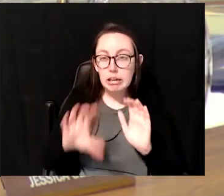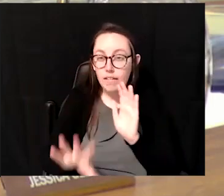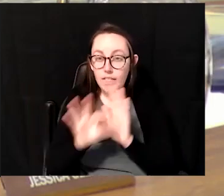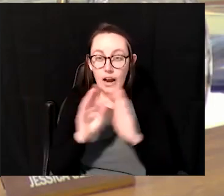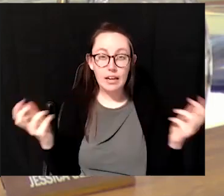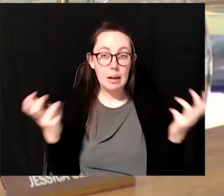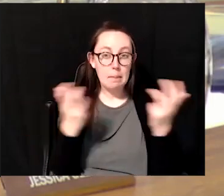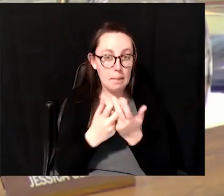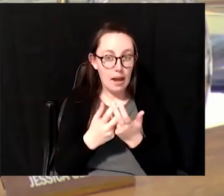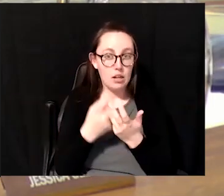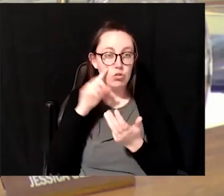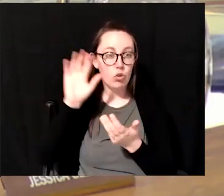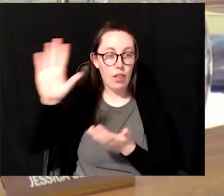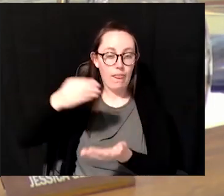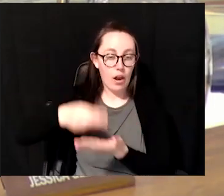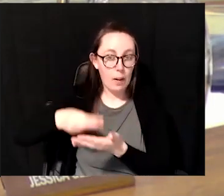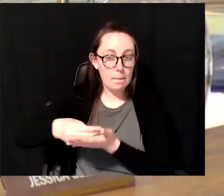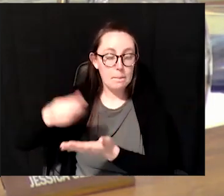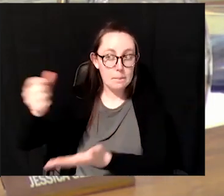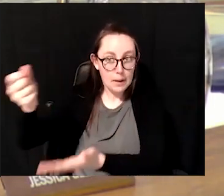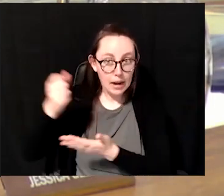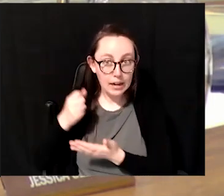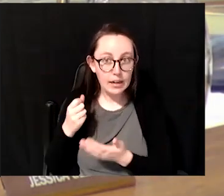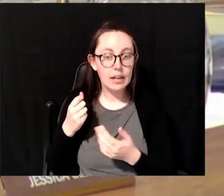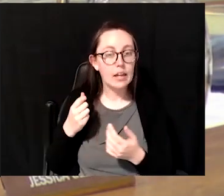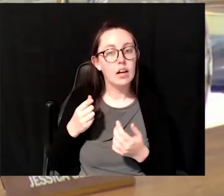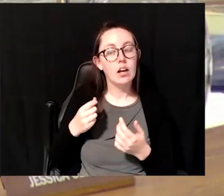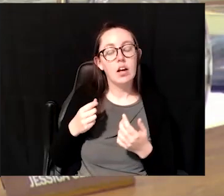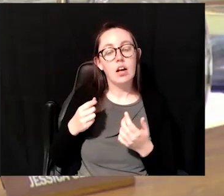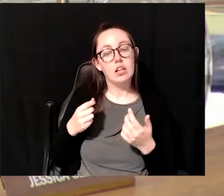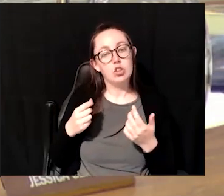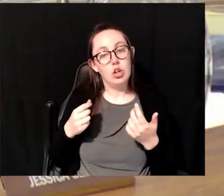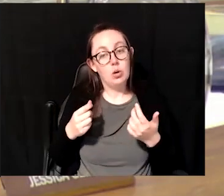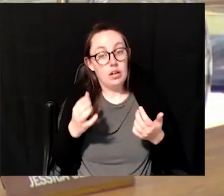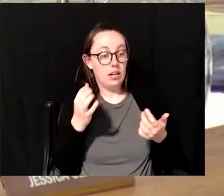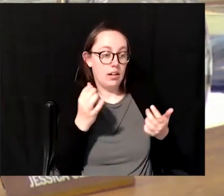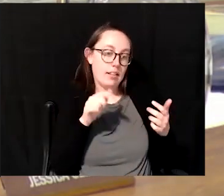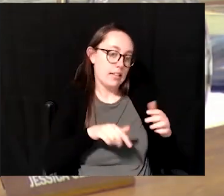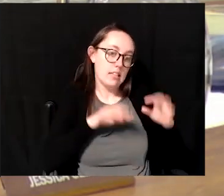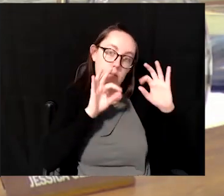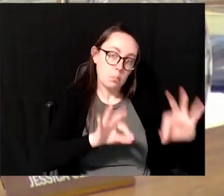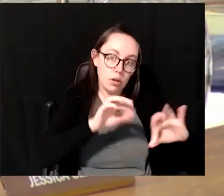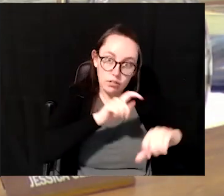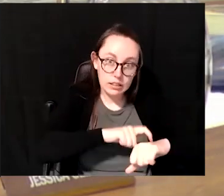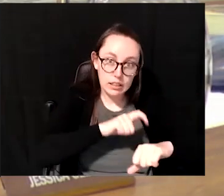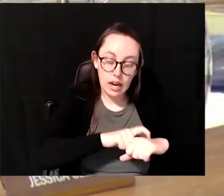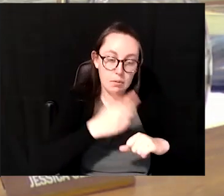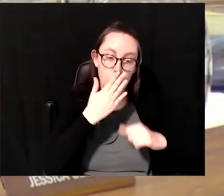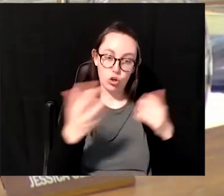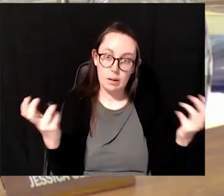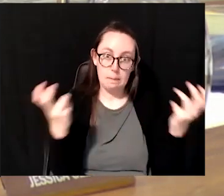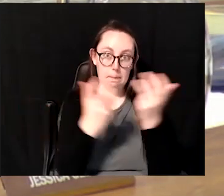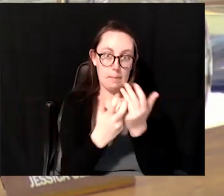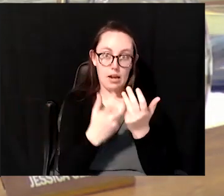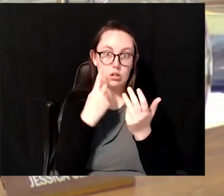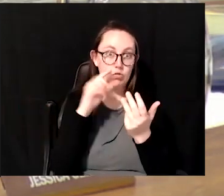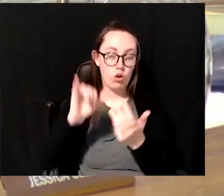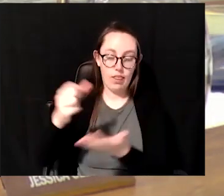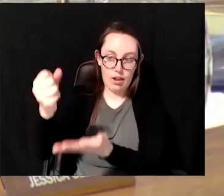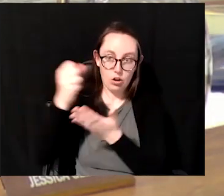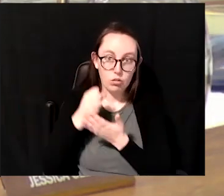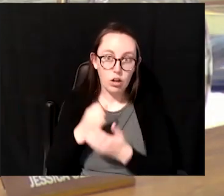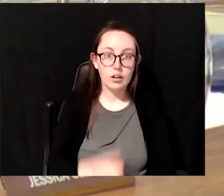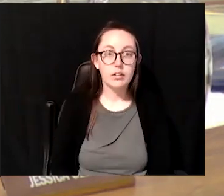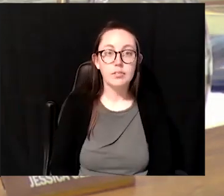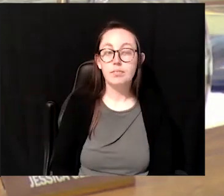they're very um they're very uh good partners but it it's perfect timing in terms of being a match for that Grant great okay then